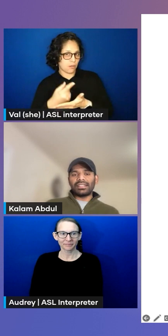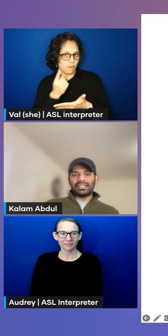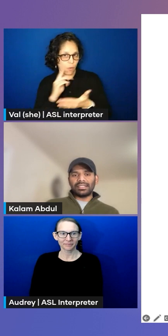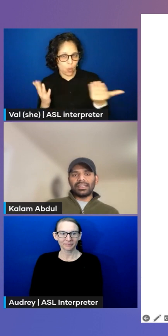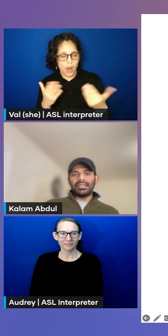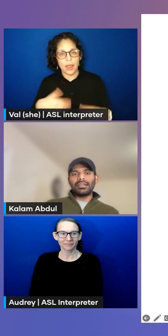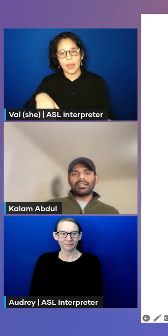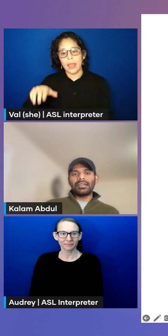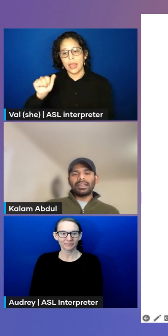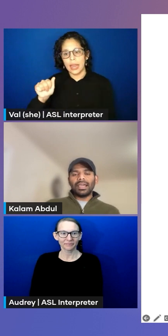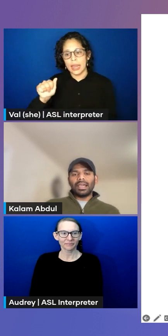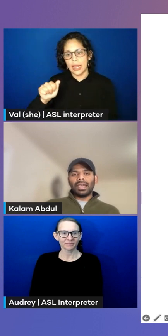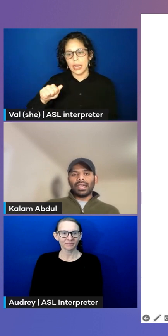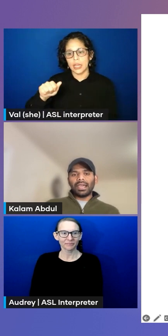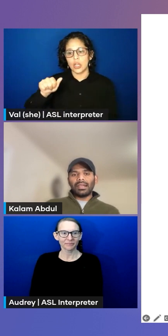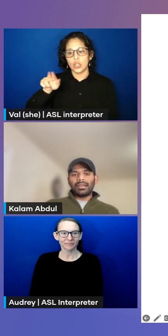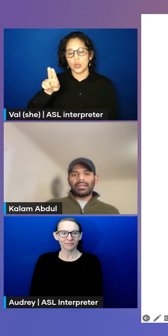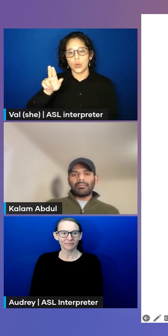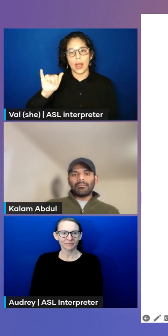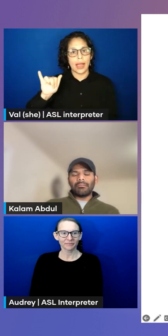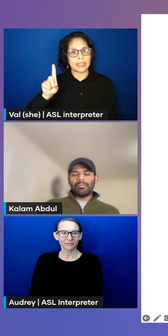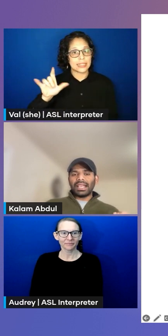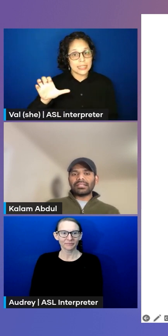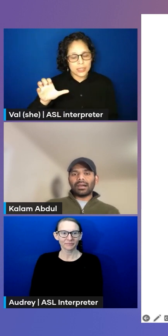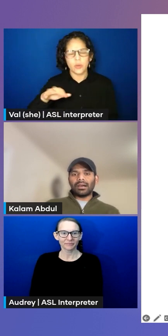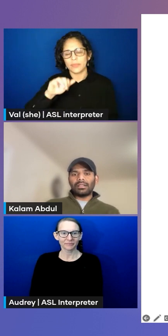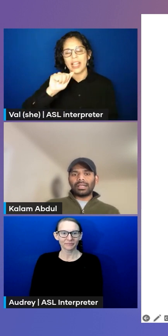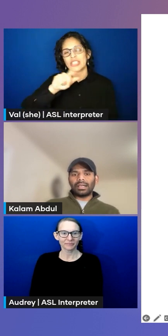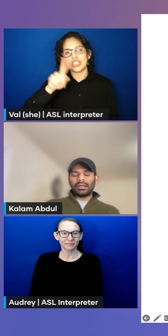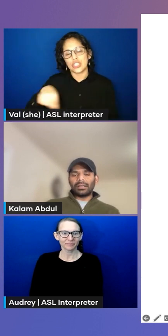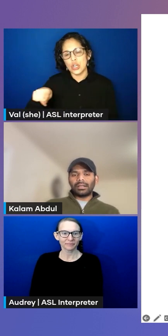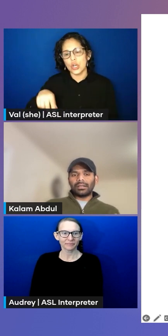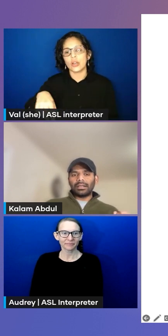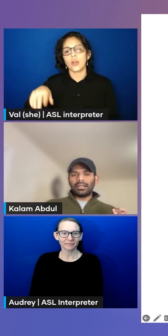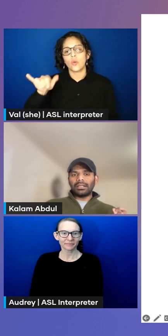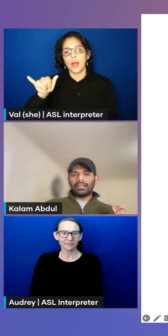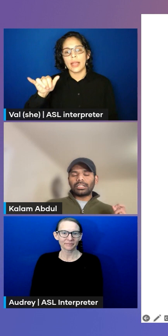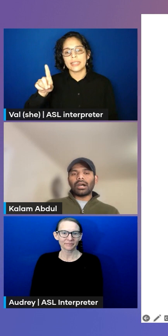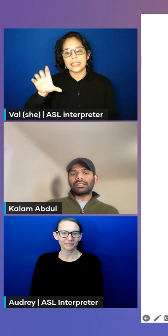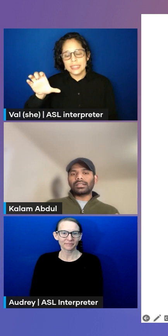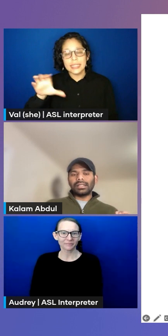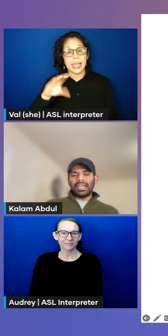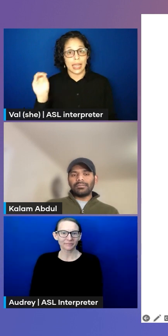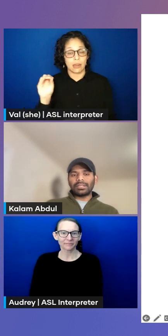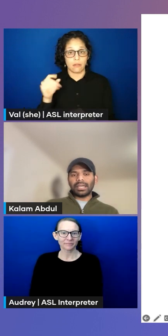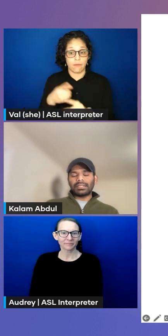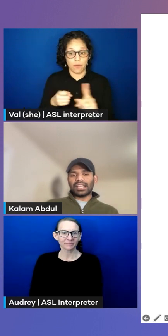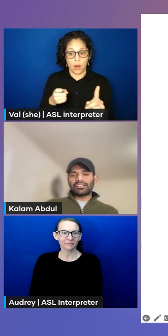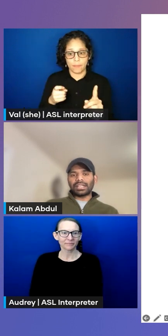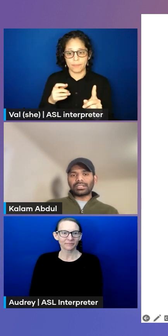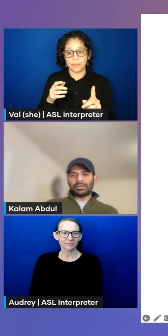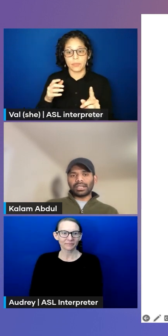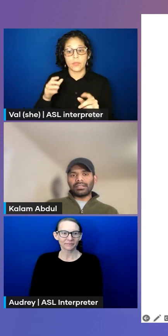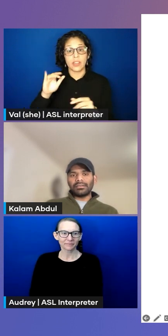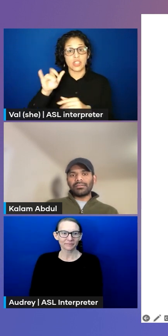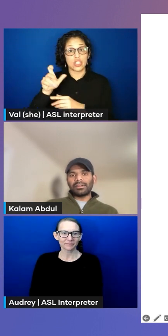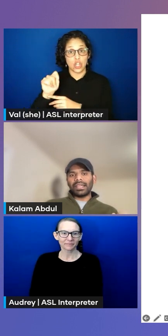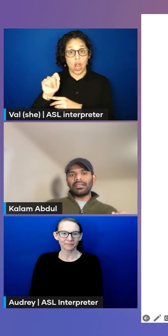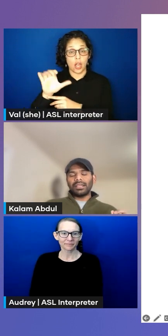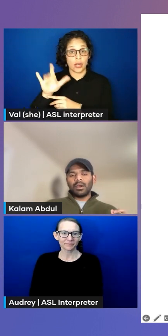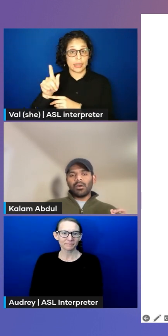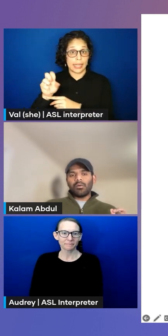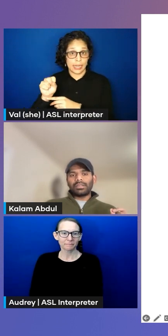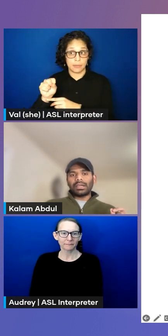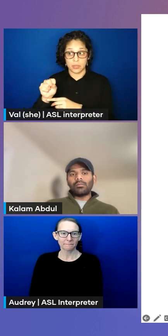Azure OIDC, and based on the JOT claims attached to the token,